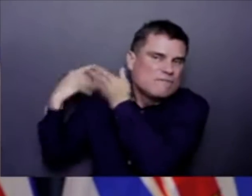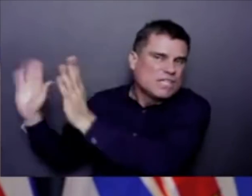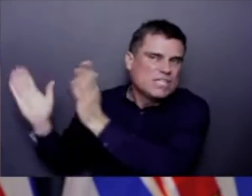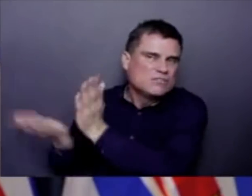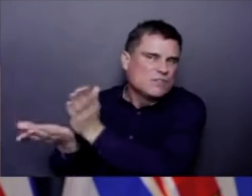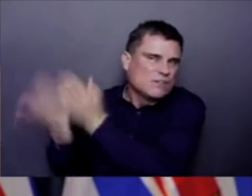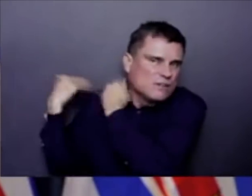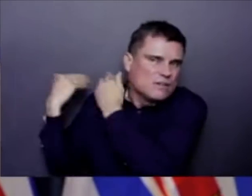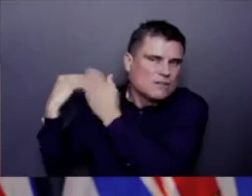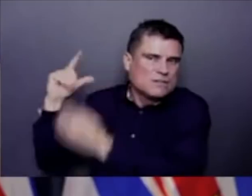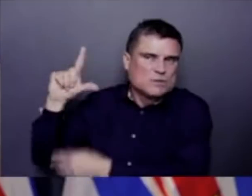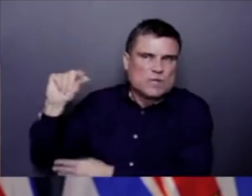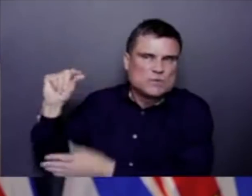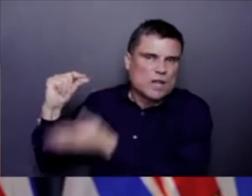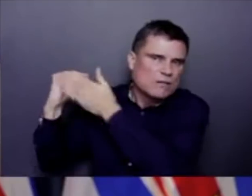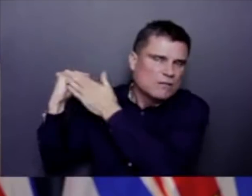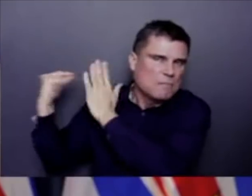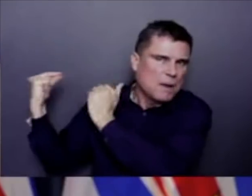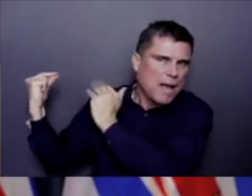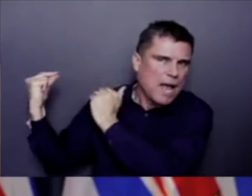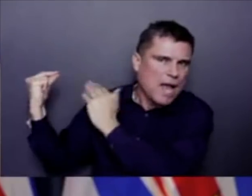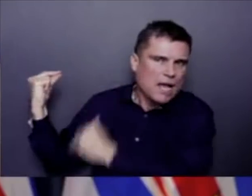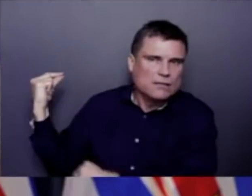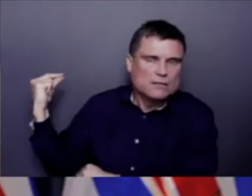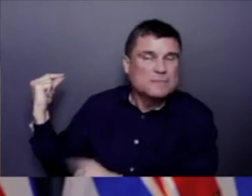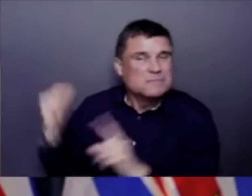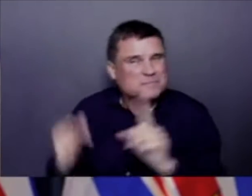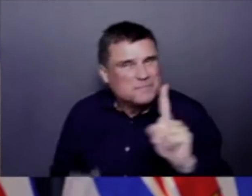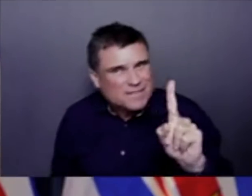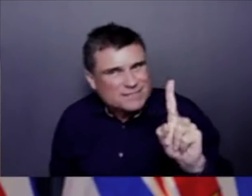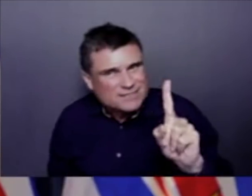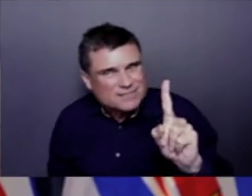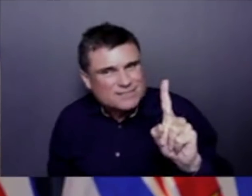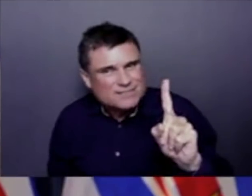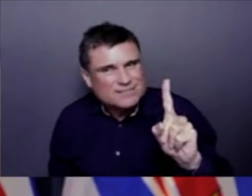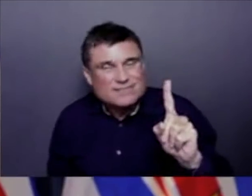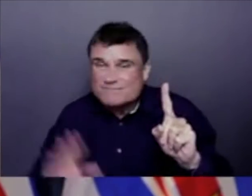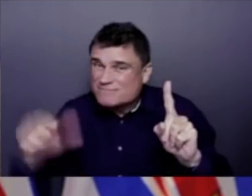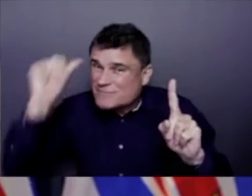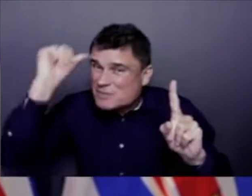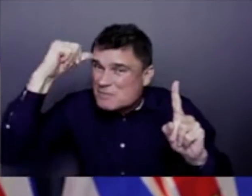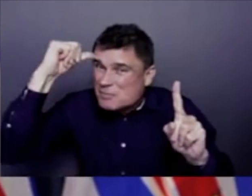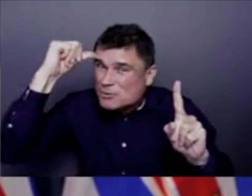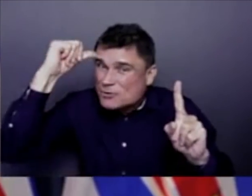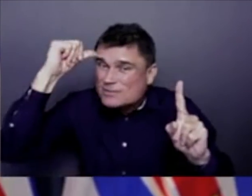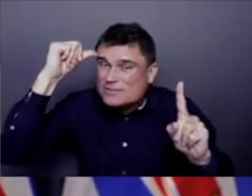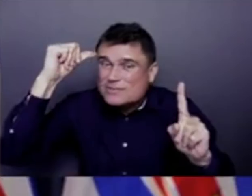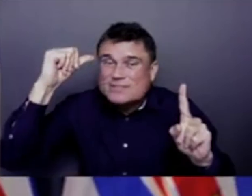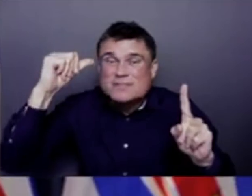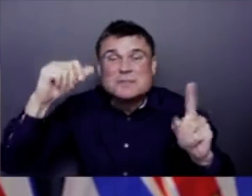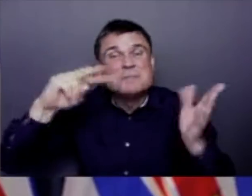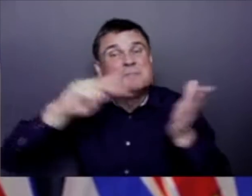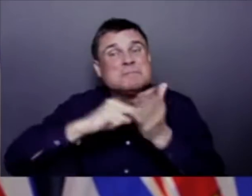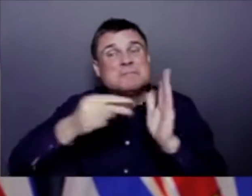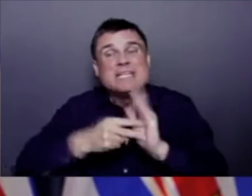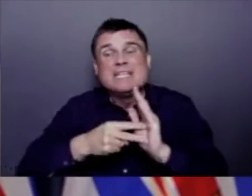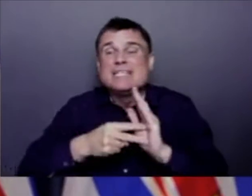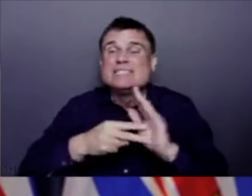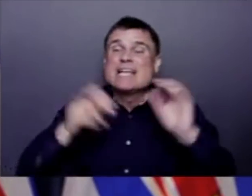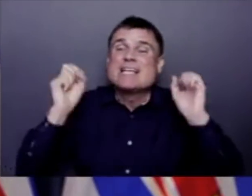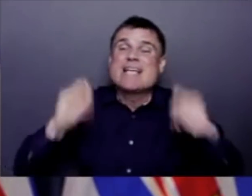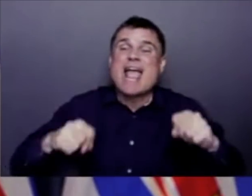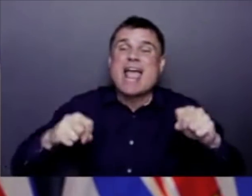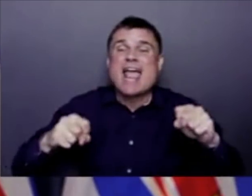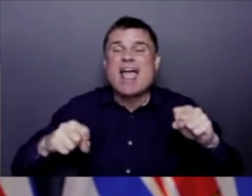our communities behind, our loved ones behind. Let's recognize that in our own spaces, with the people in our